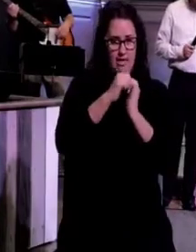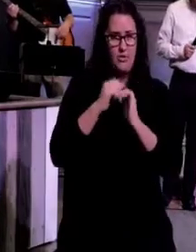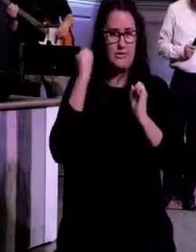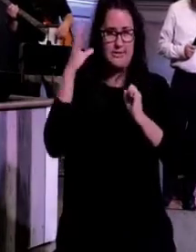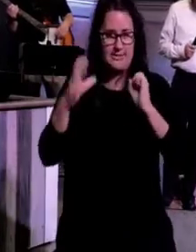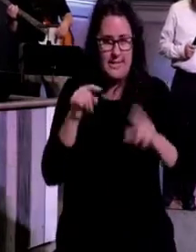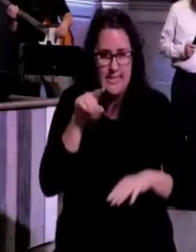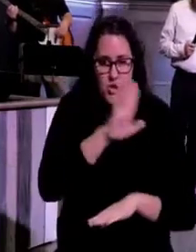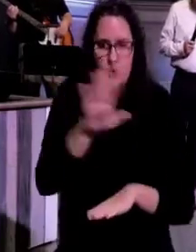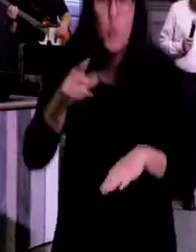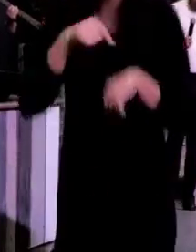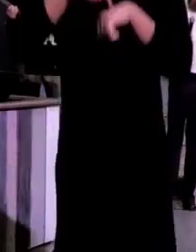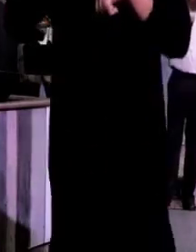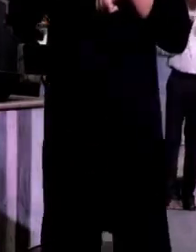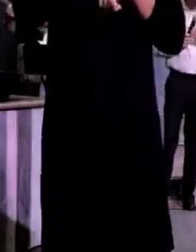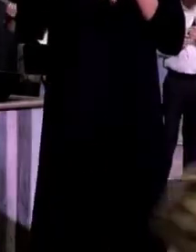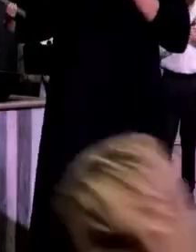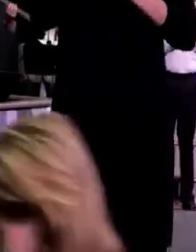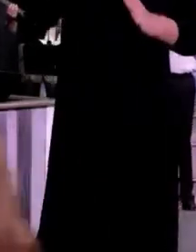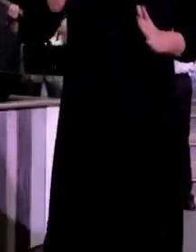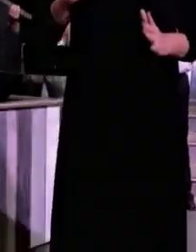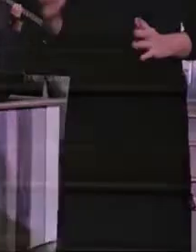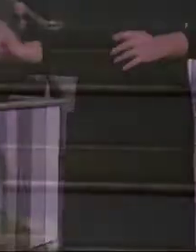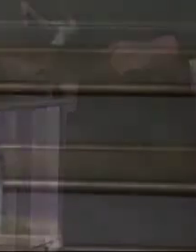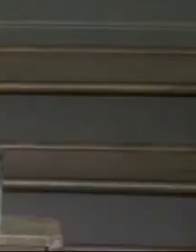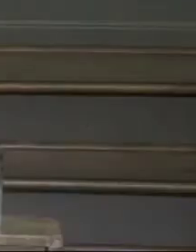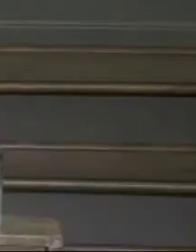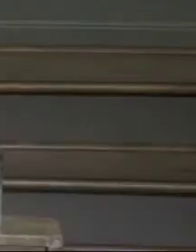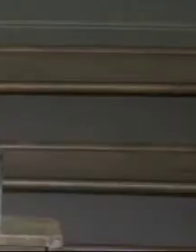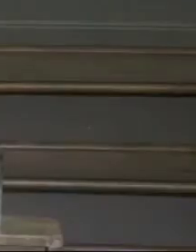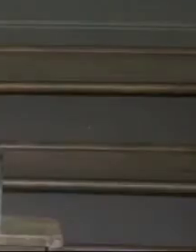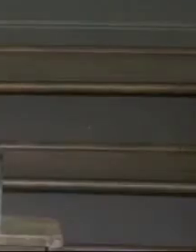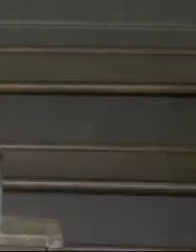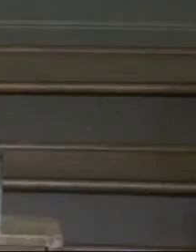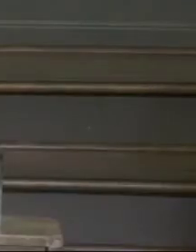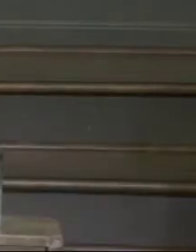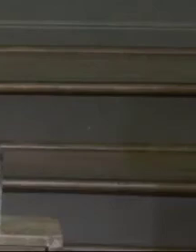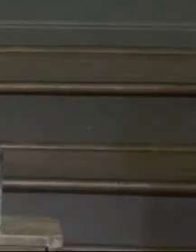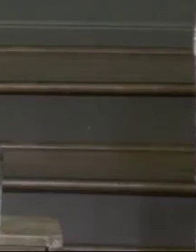your time before the Lord. You pray and you open.